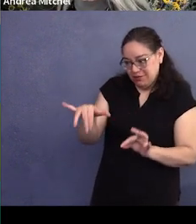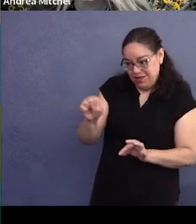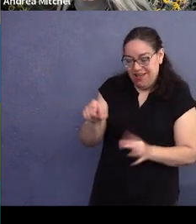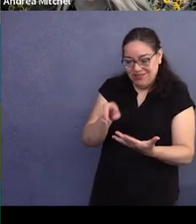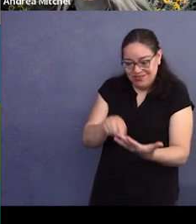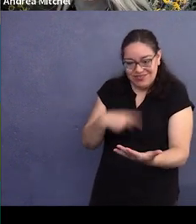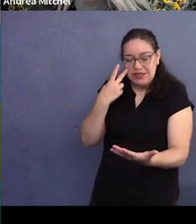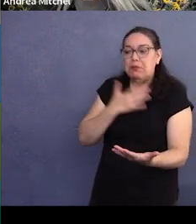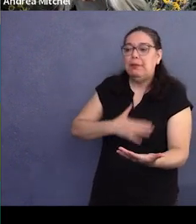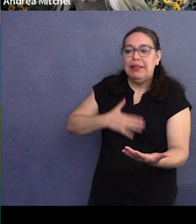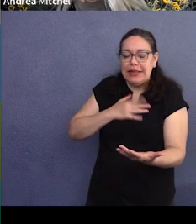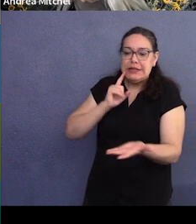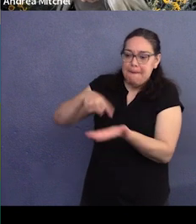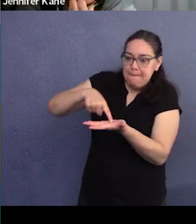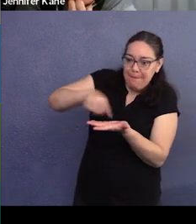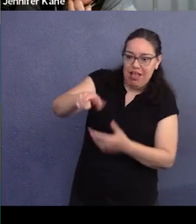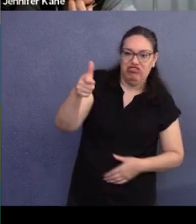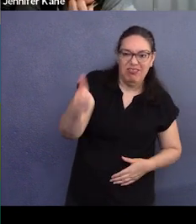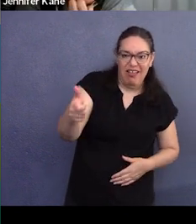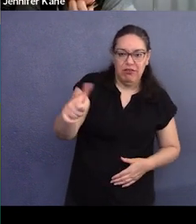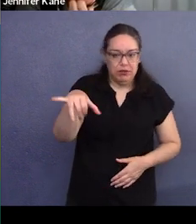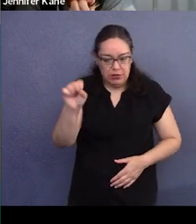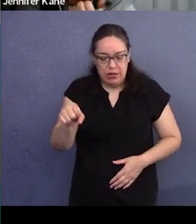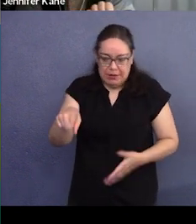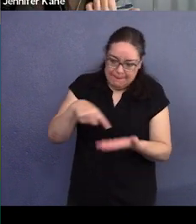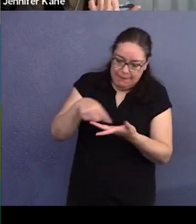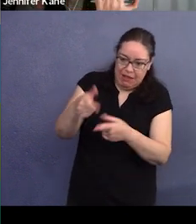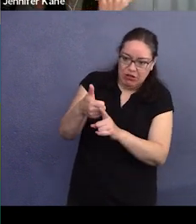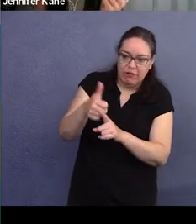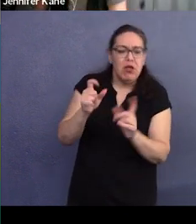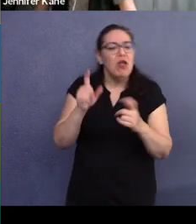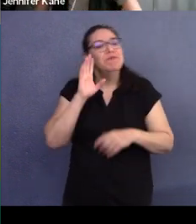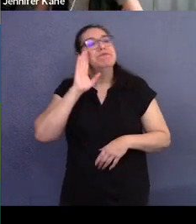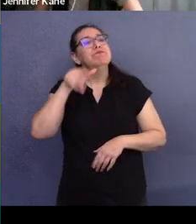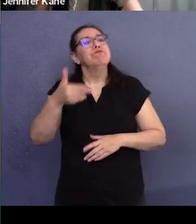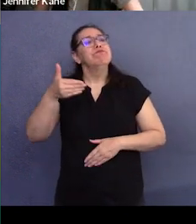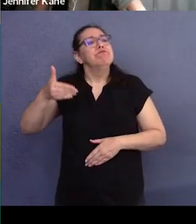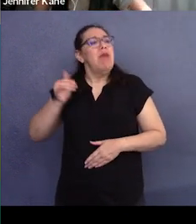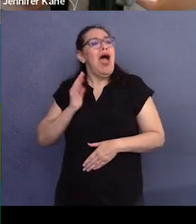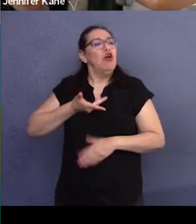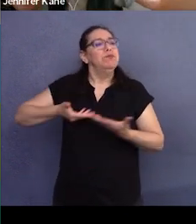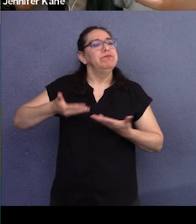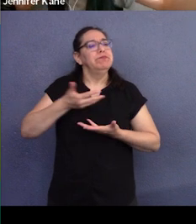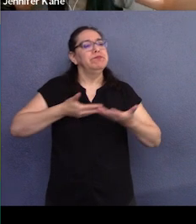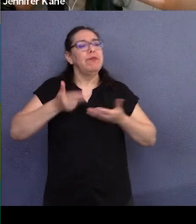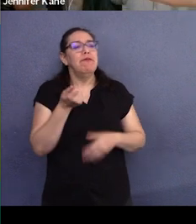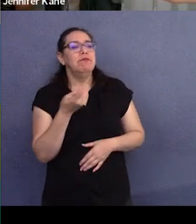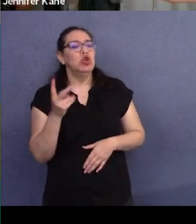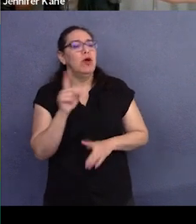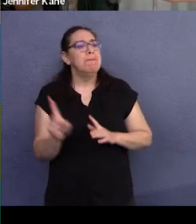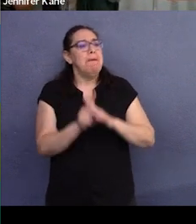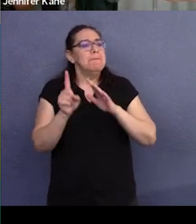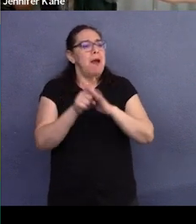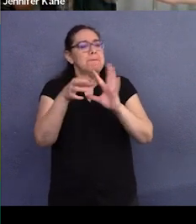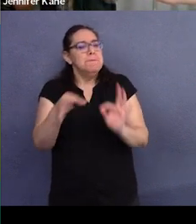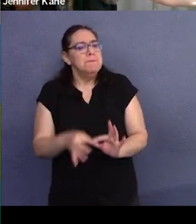yourself. Please. If this came up in a couple of the mixers, what would be a good